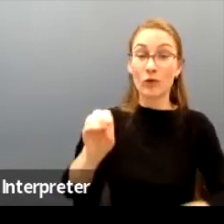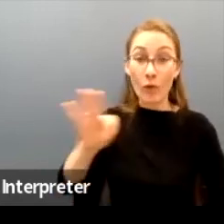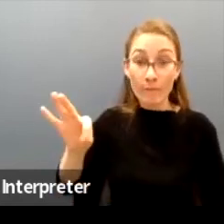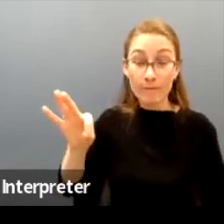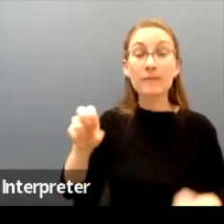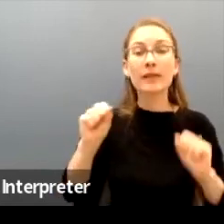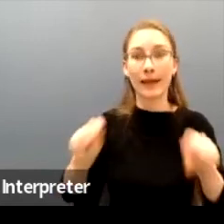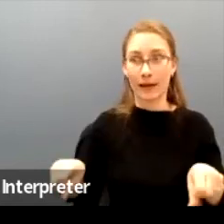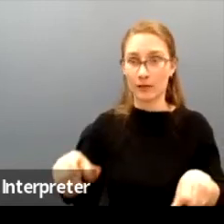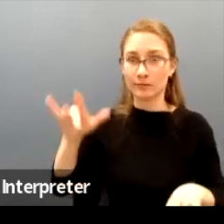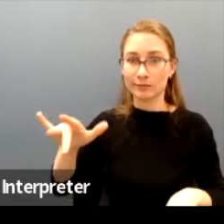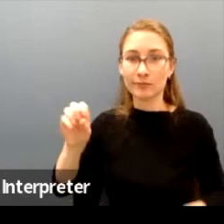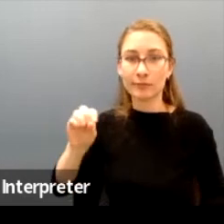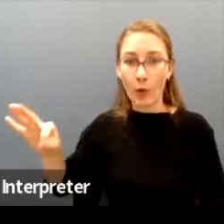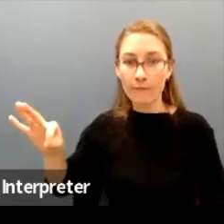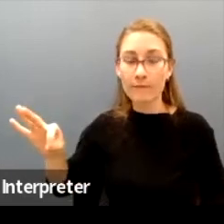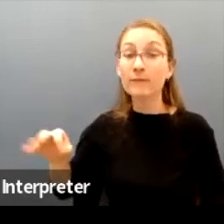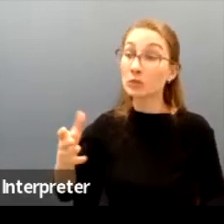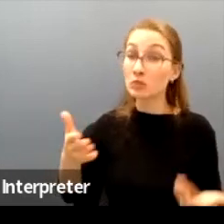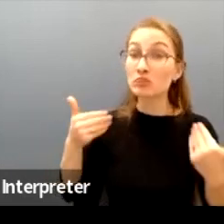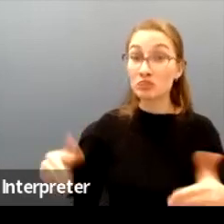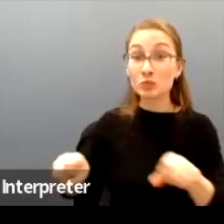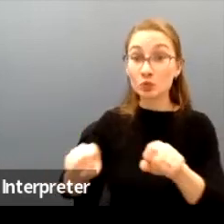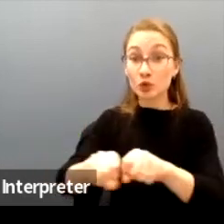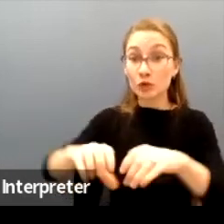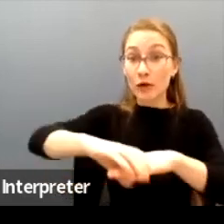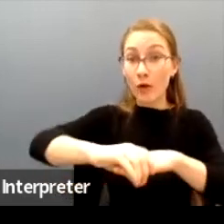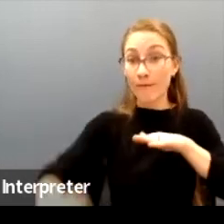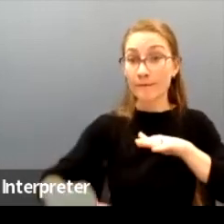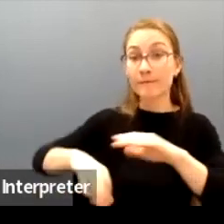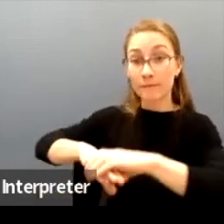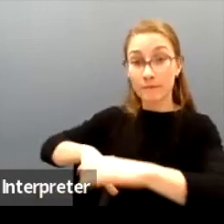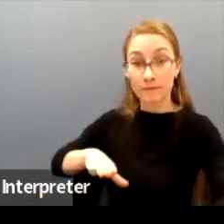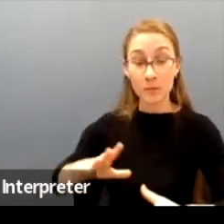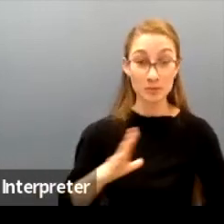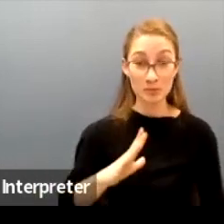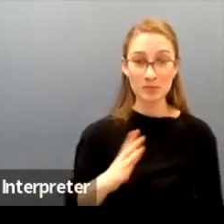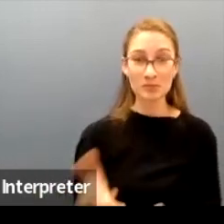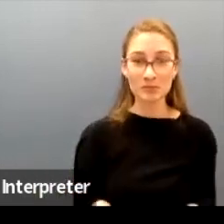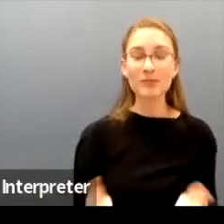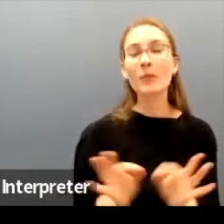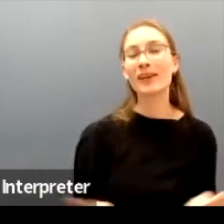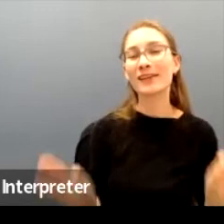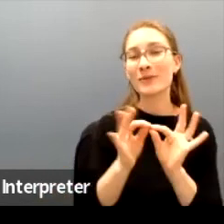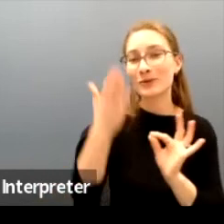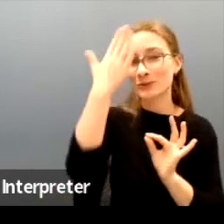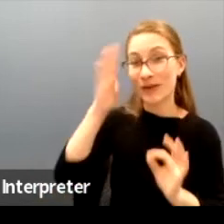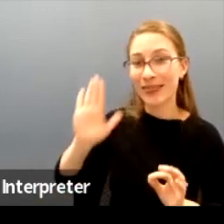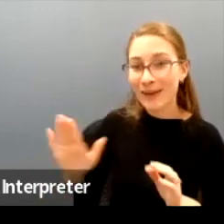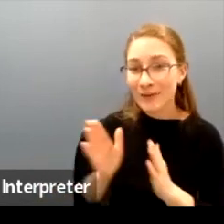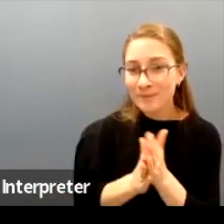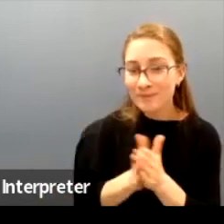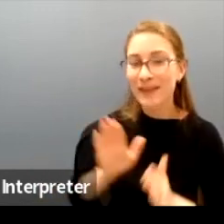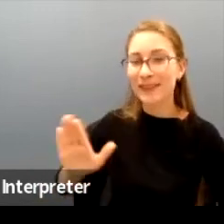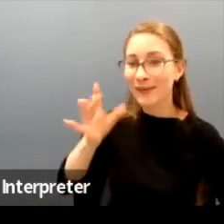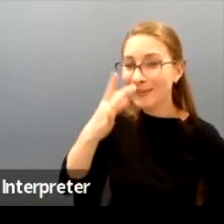off. And everyone is motivated by something. You just have to figure out what it is that motivates the individual. You have to be creative. You have to be